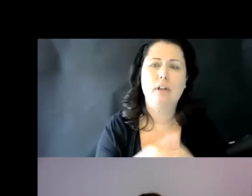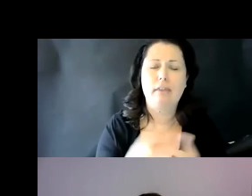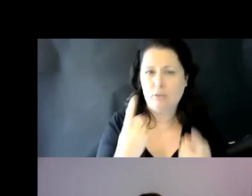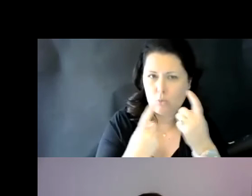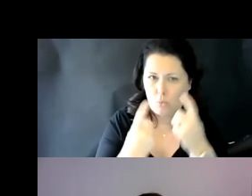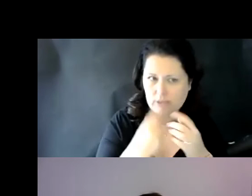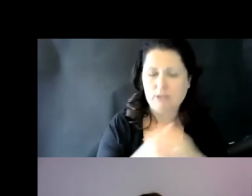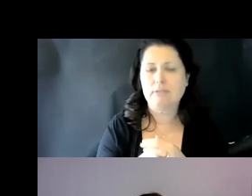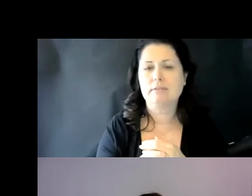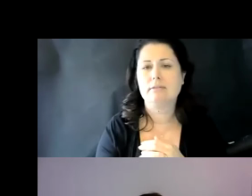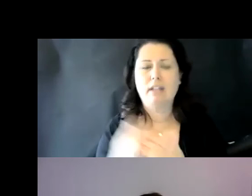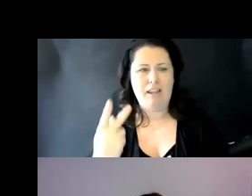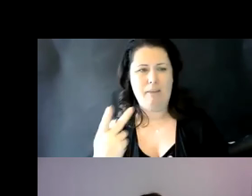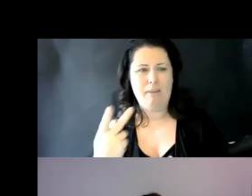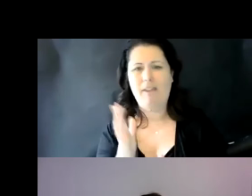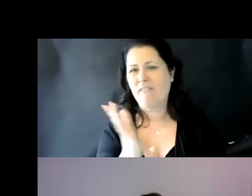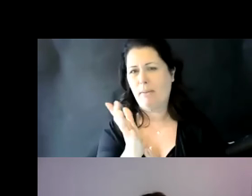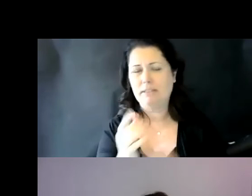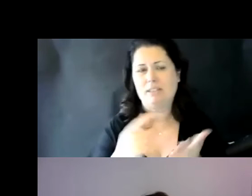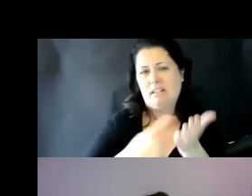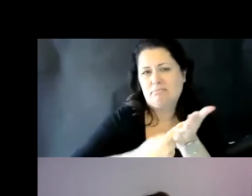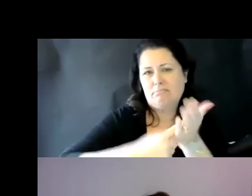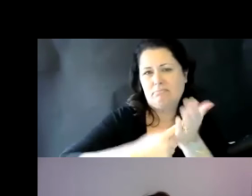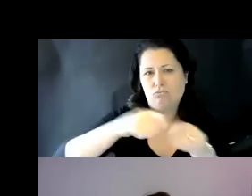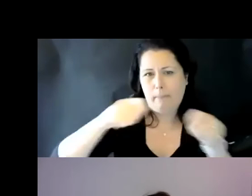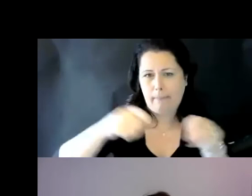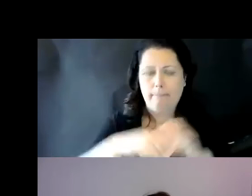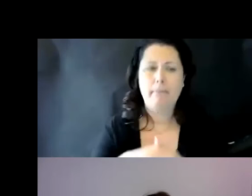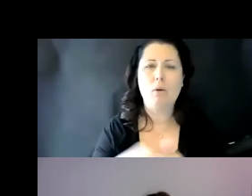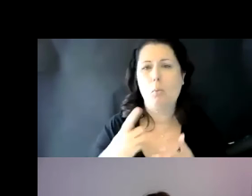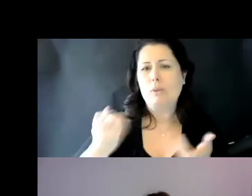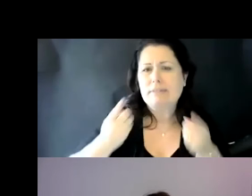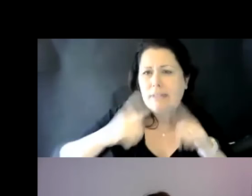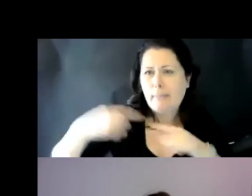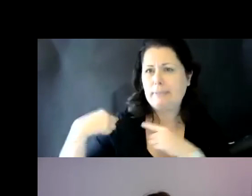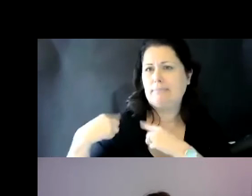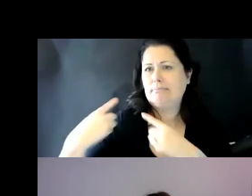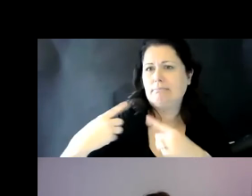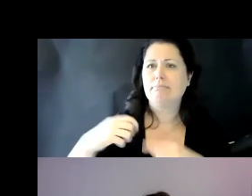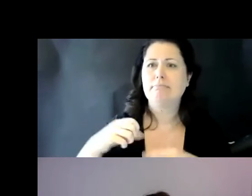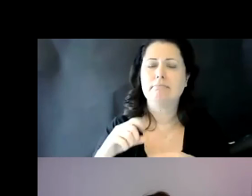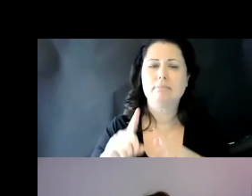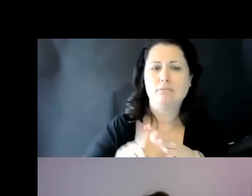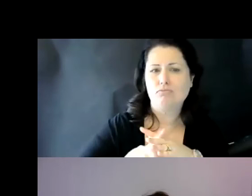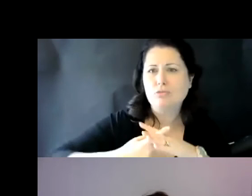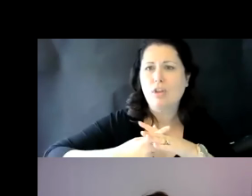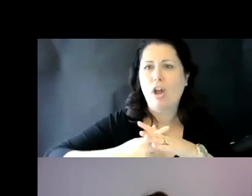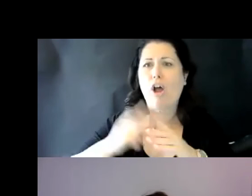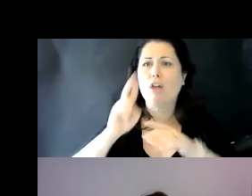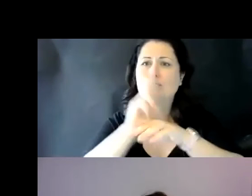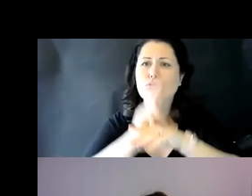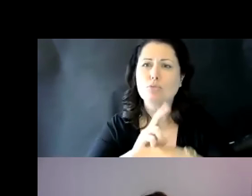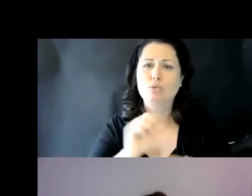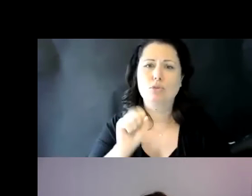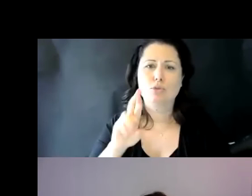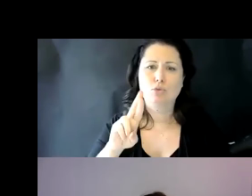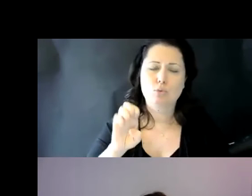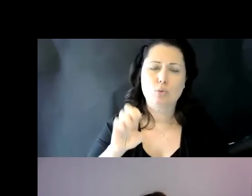And then I'll come back for 5 minutes and tell you a little bit more about what's happened since we actually published the measure a couple of years ago.